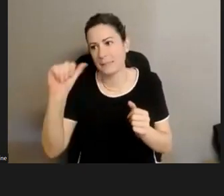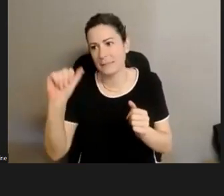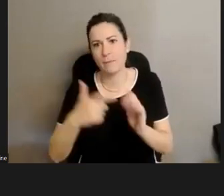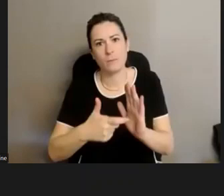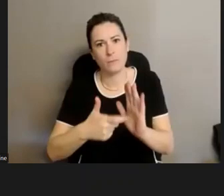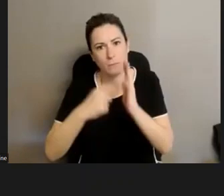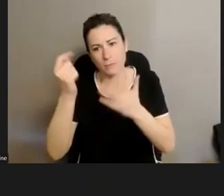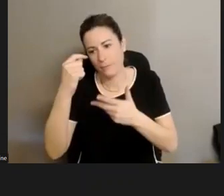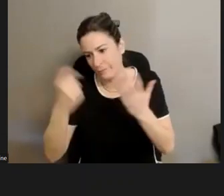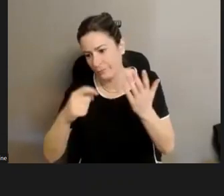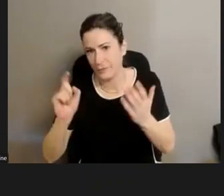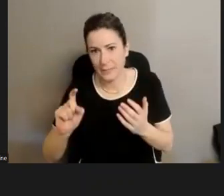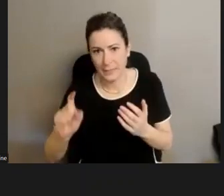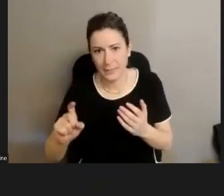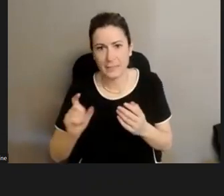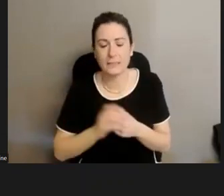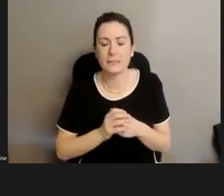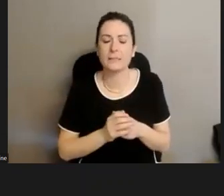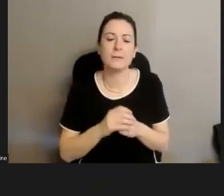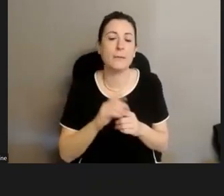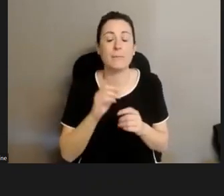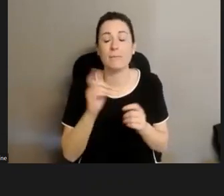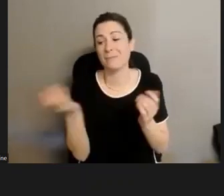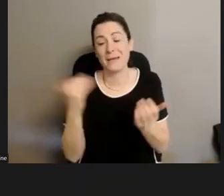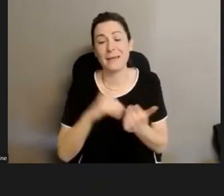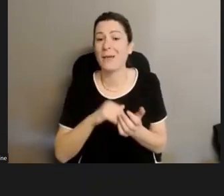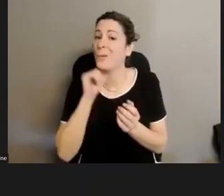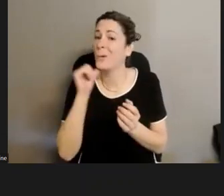BC data, but from comparable